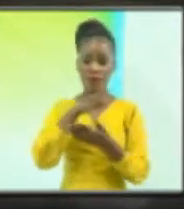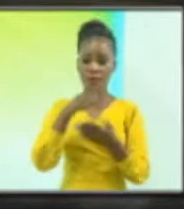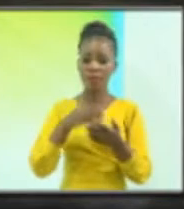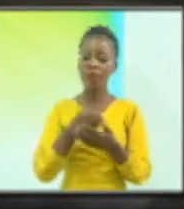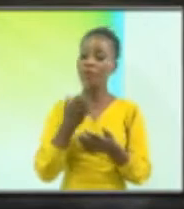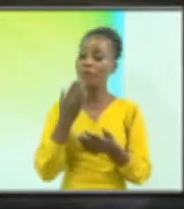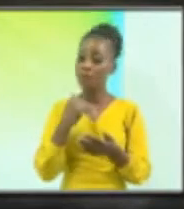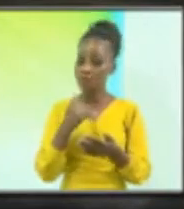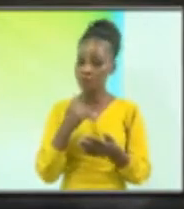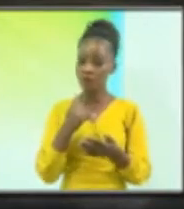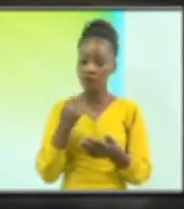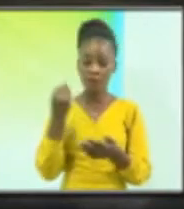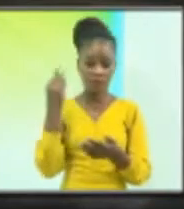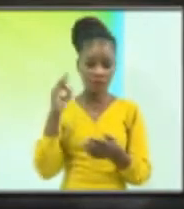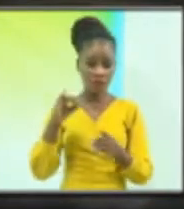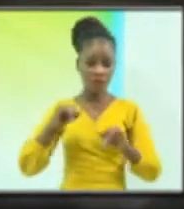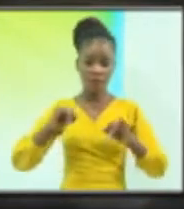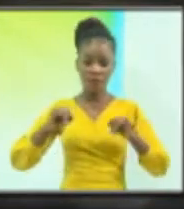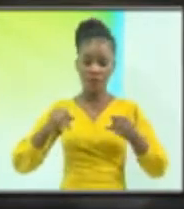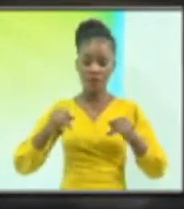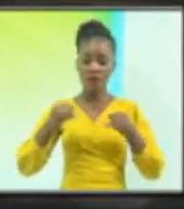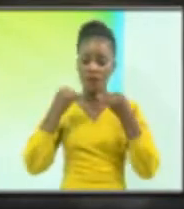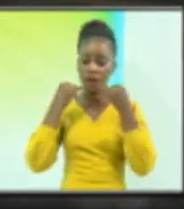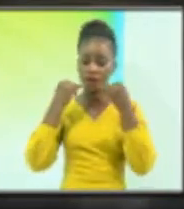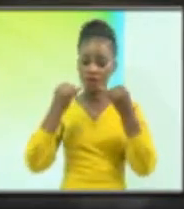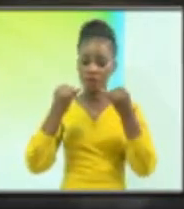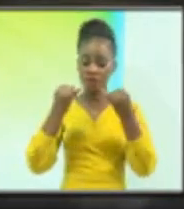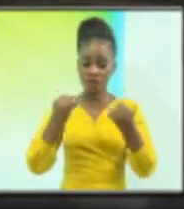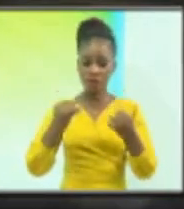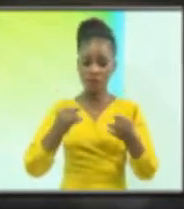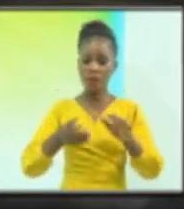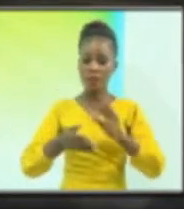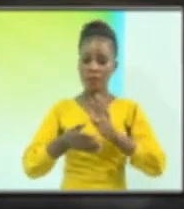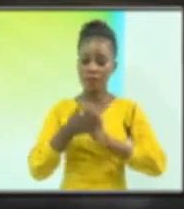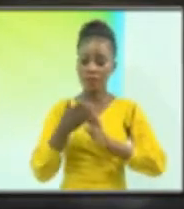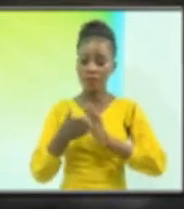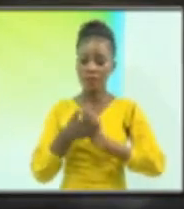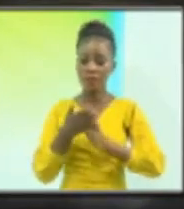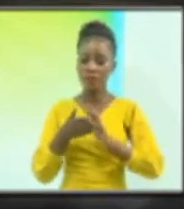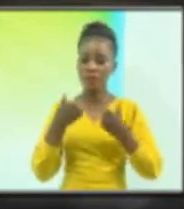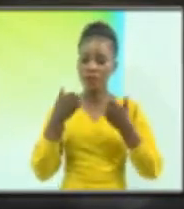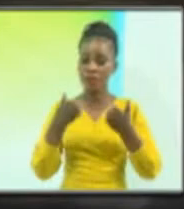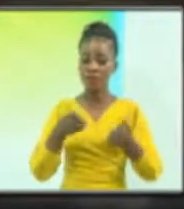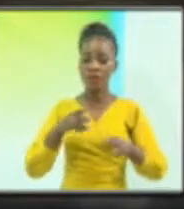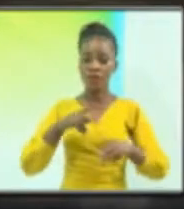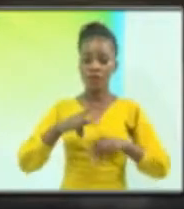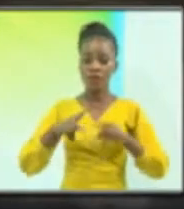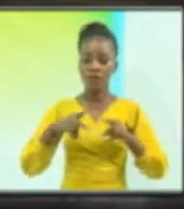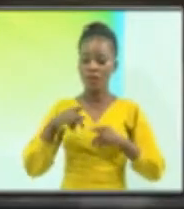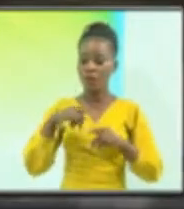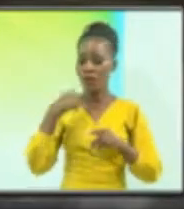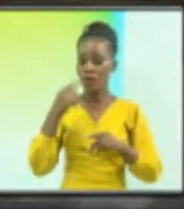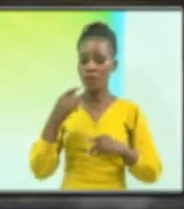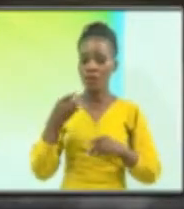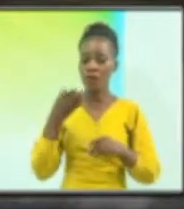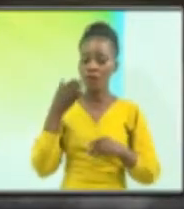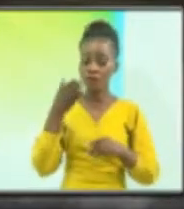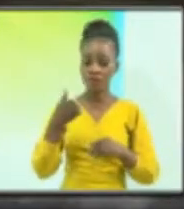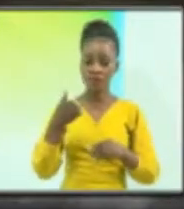means of trying to acquire this passport very fast. These are the people now who approach